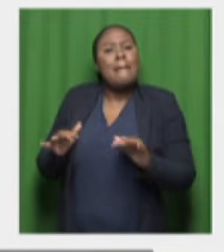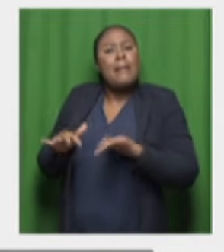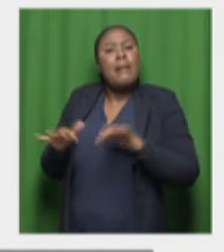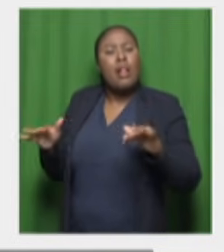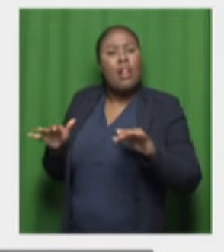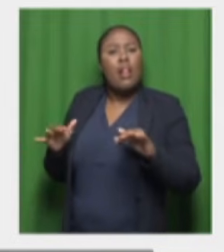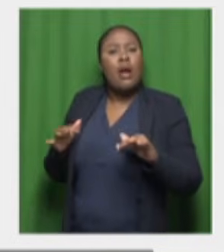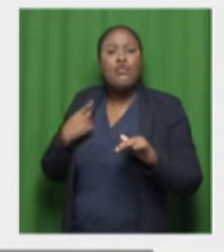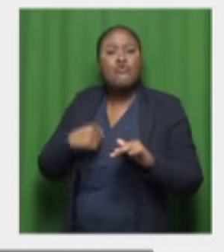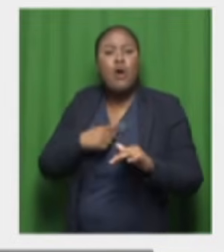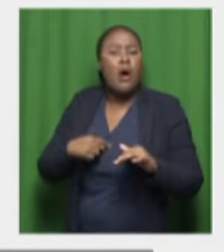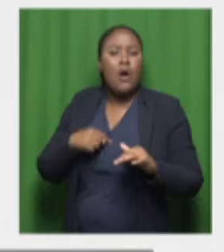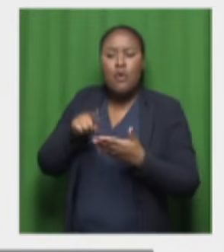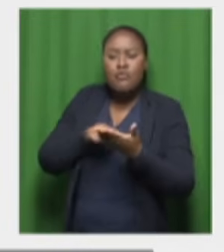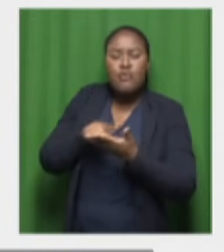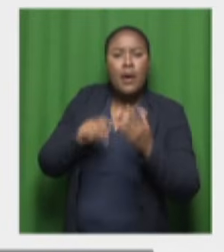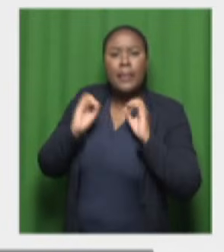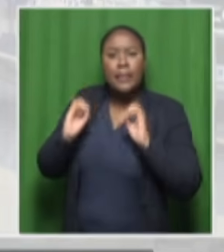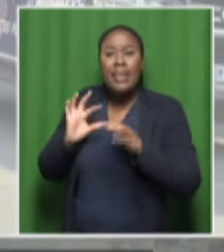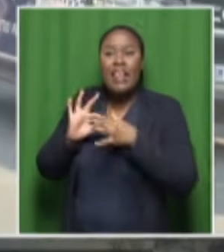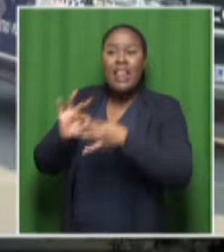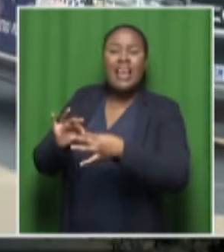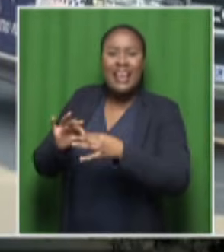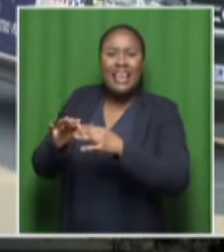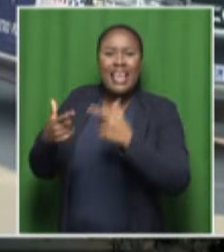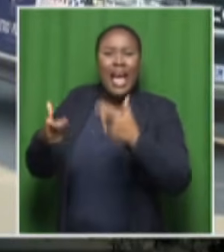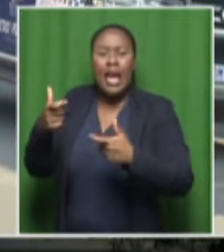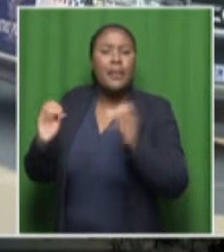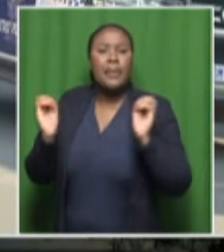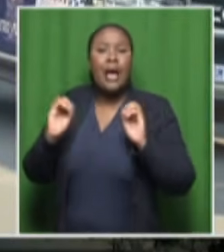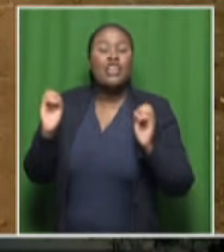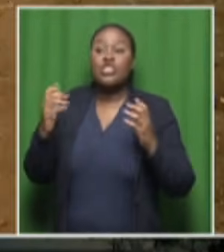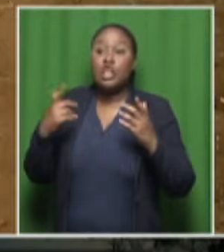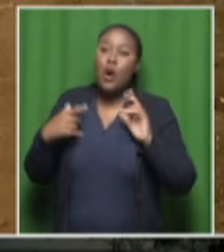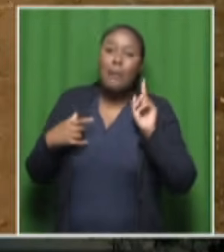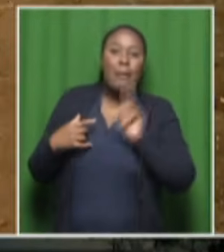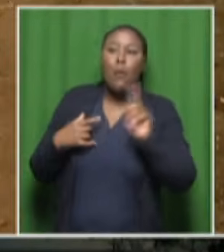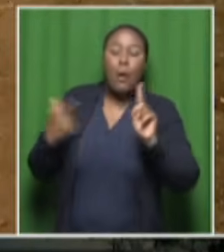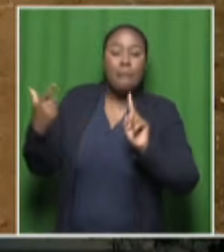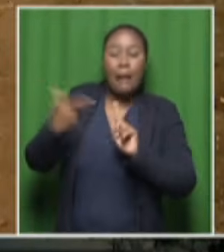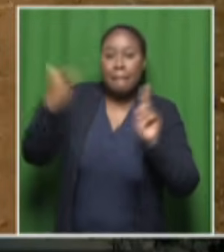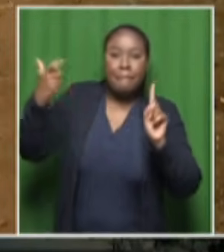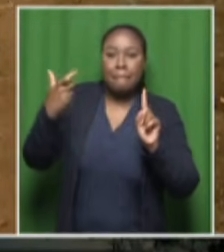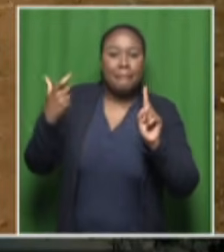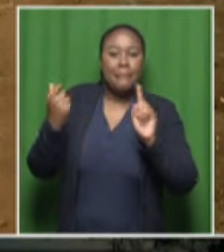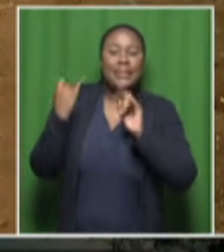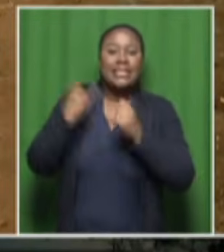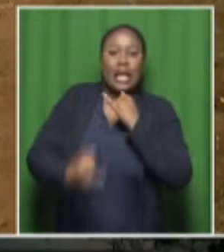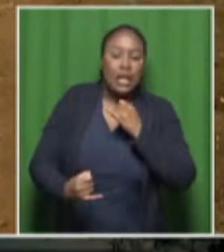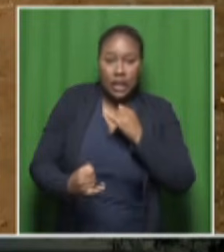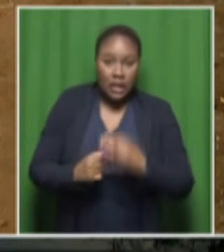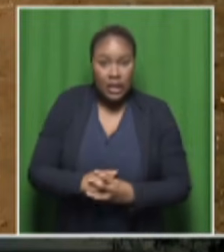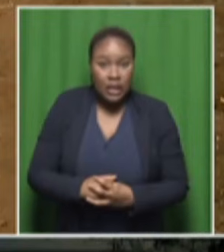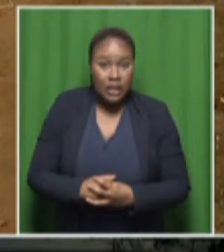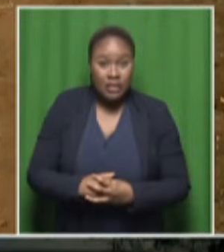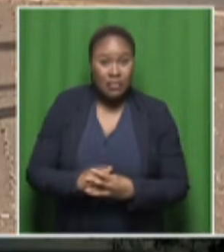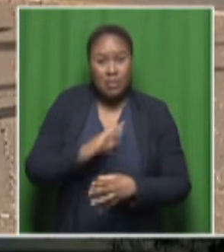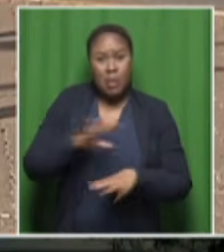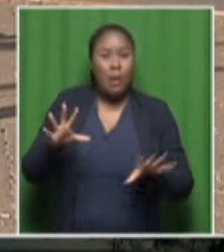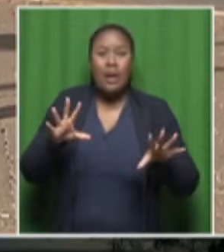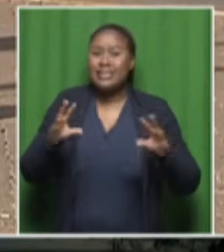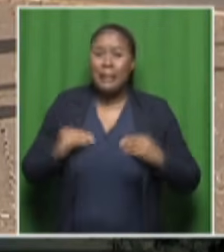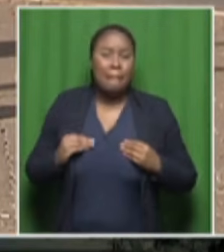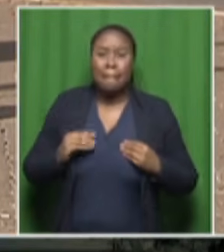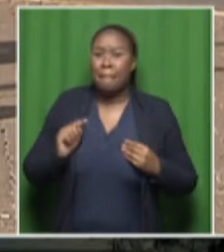that there was no link to a gang. It was a so-called stray bullet, but it was innocent victims. It's highly unacceptable